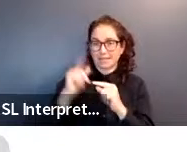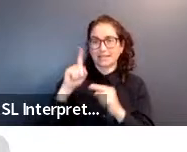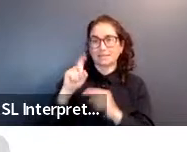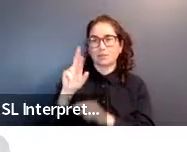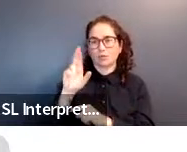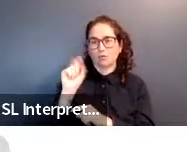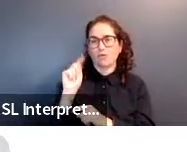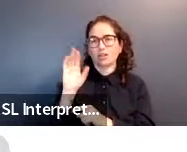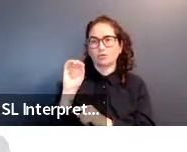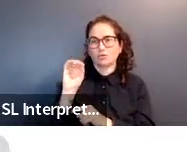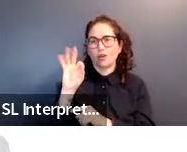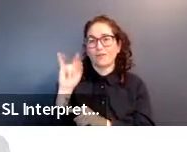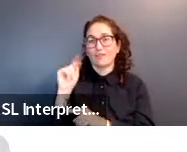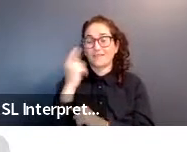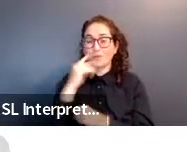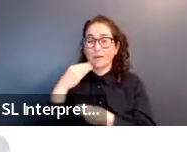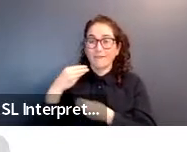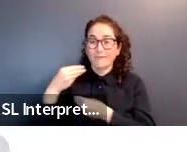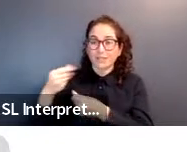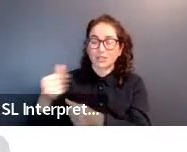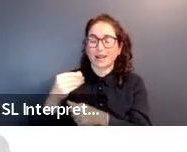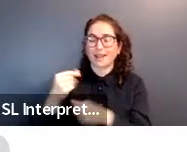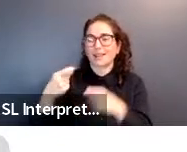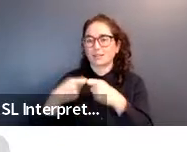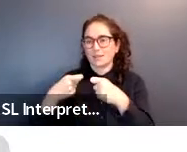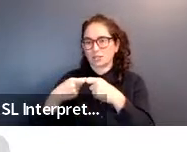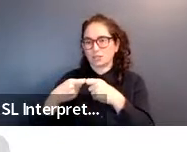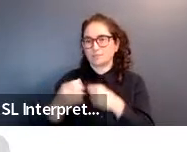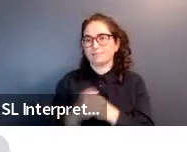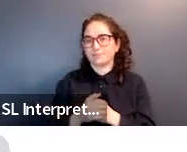retrofitted for efficiency and electrification.